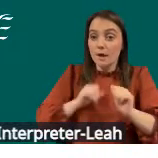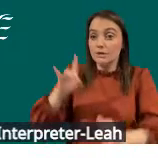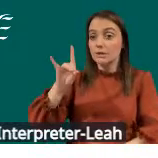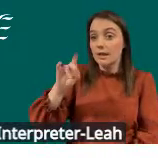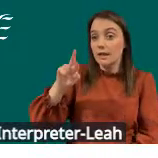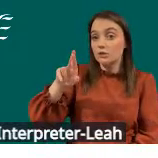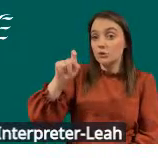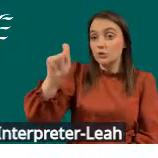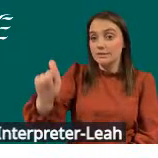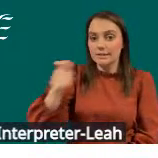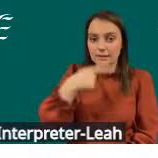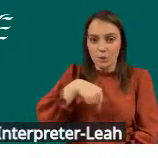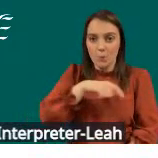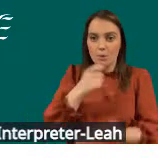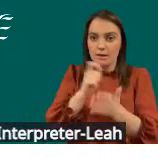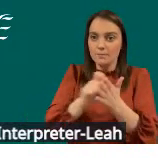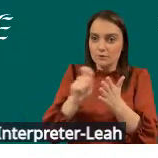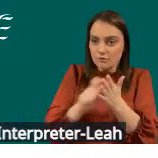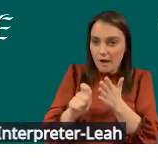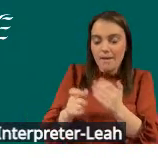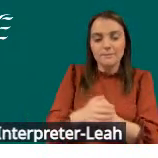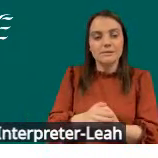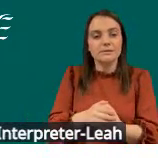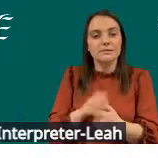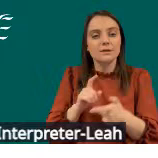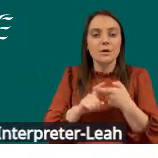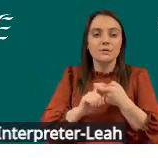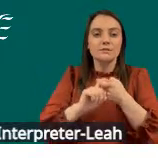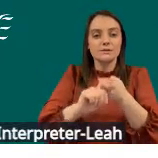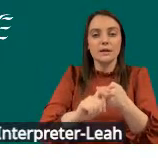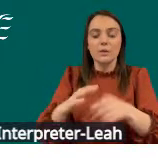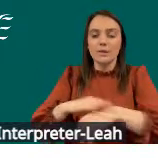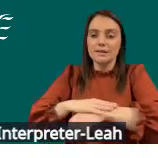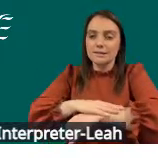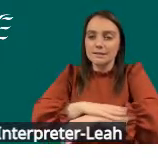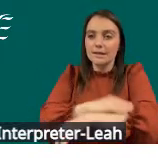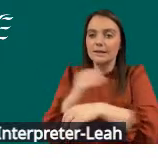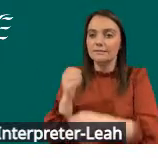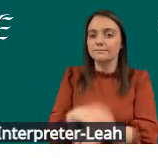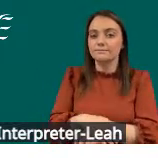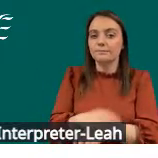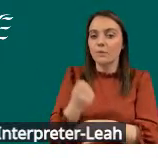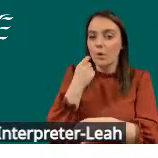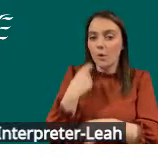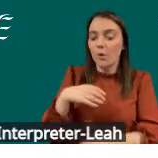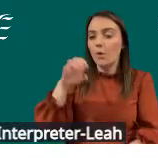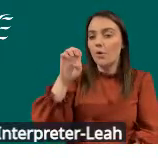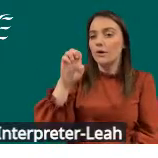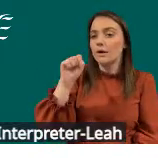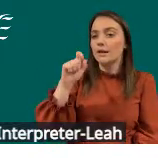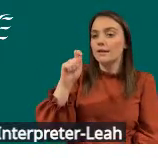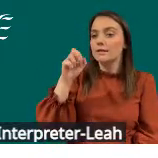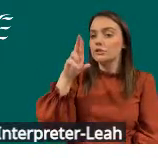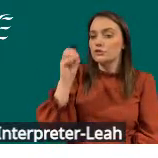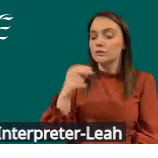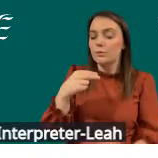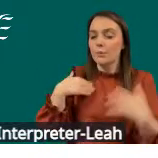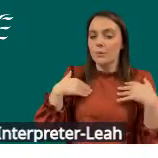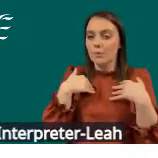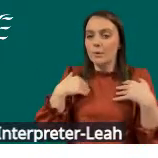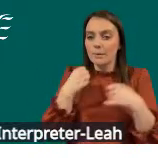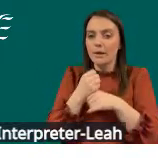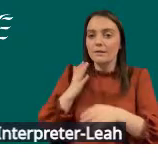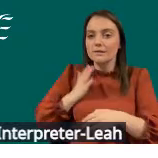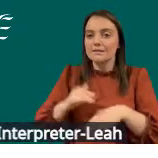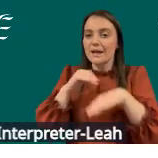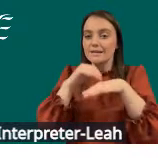and sticking to more kind of products that are through the skin. So it's the oral estrogen that we worry a little bit more about with side effects. And we